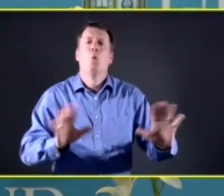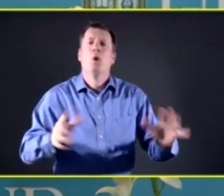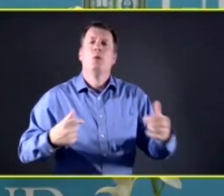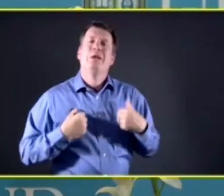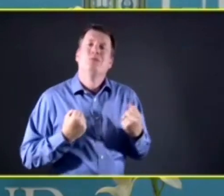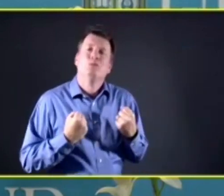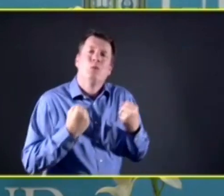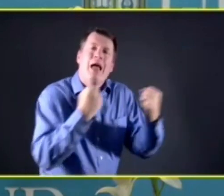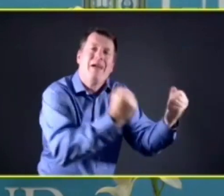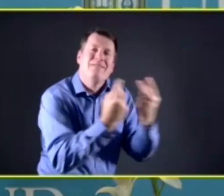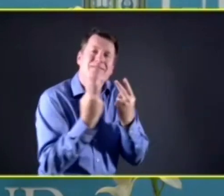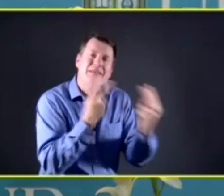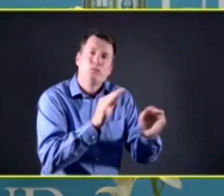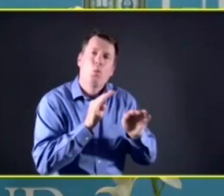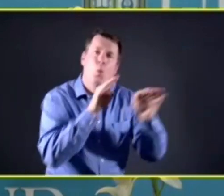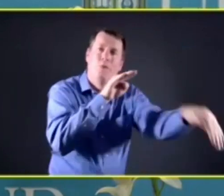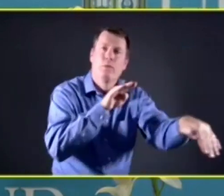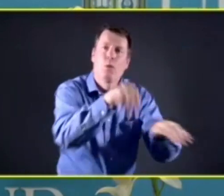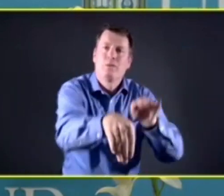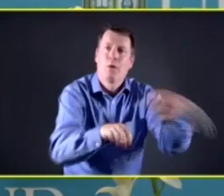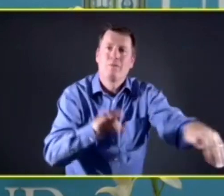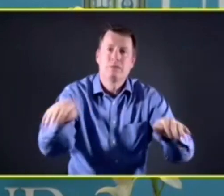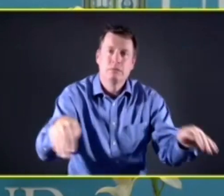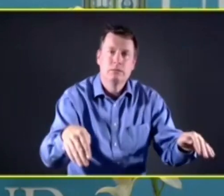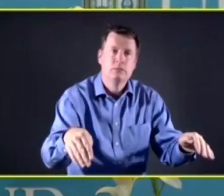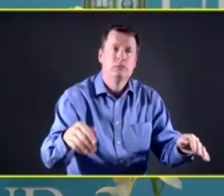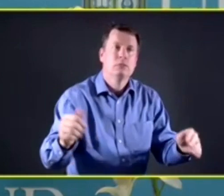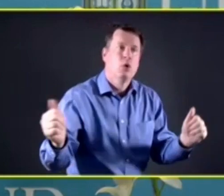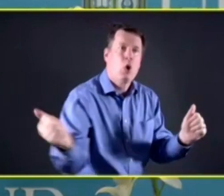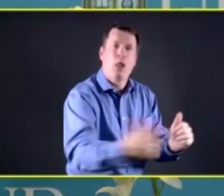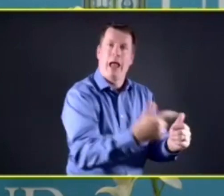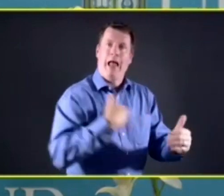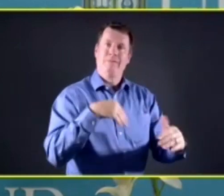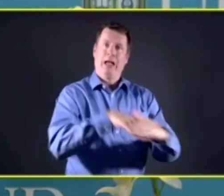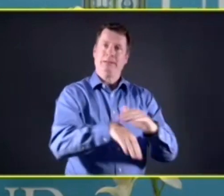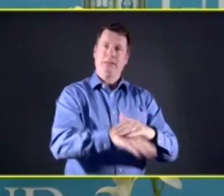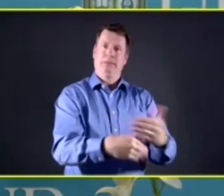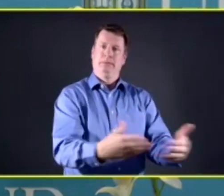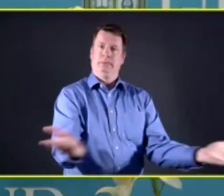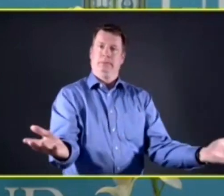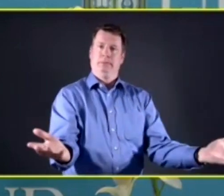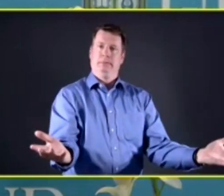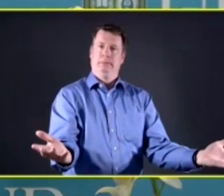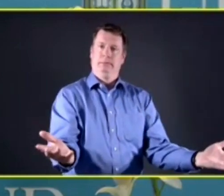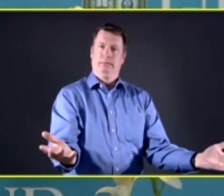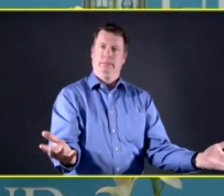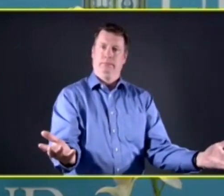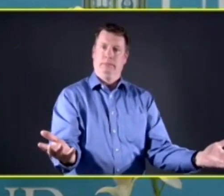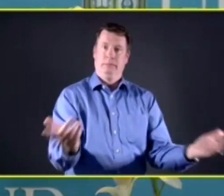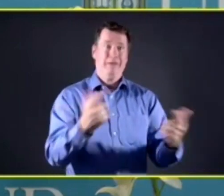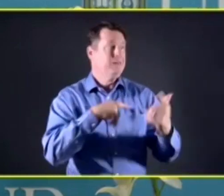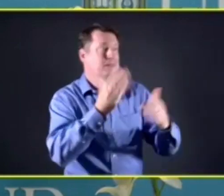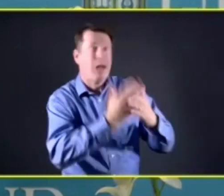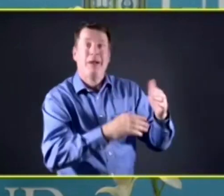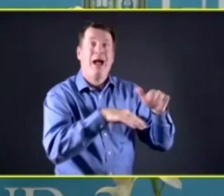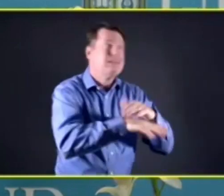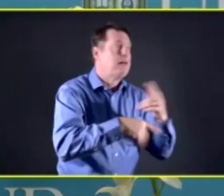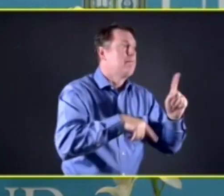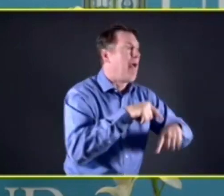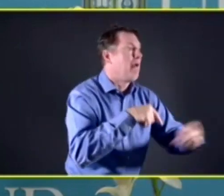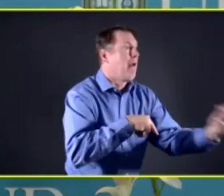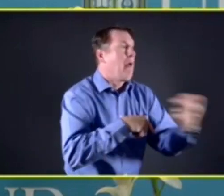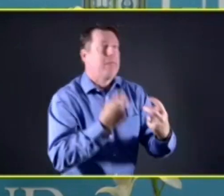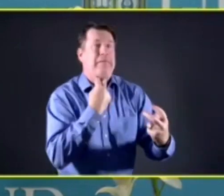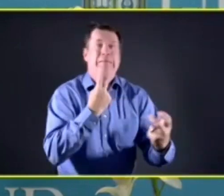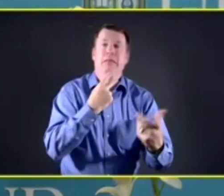and that sort of thing. And so all of this is kind of, we're brainstorming as we go and trying to roll these